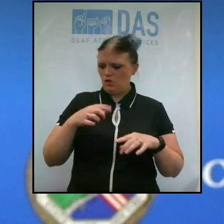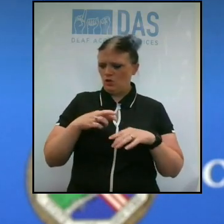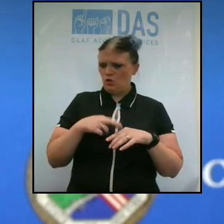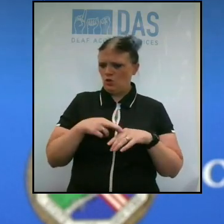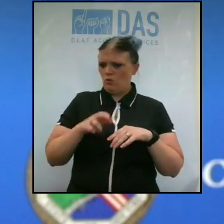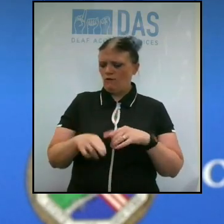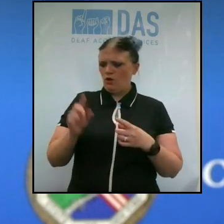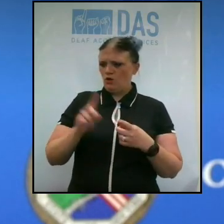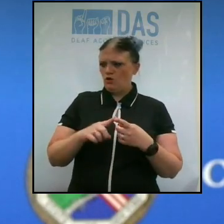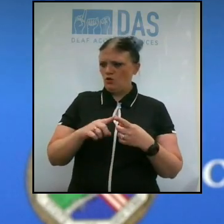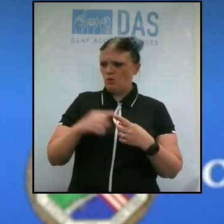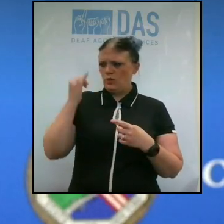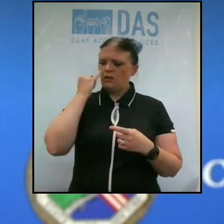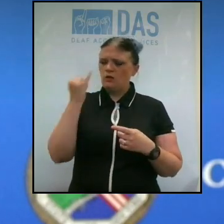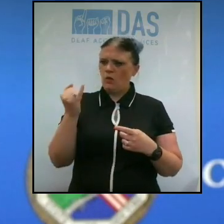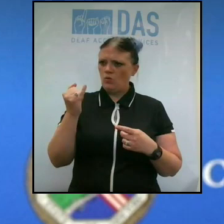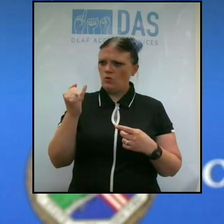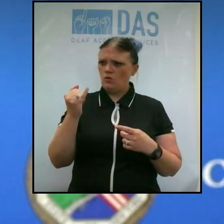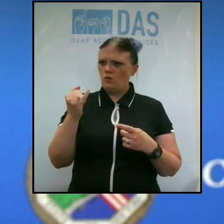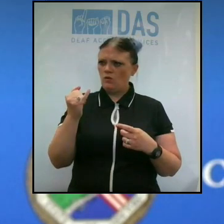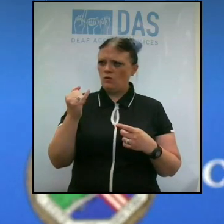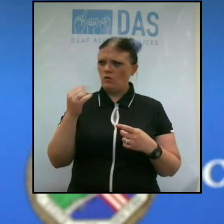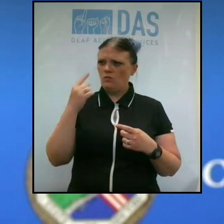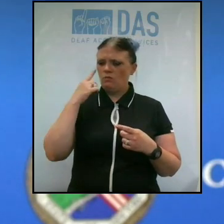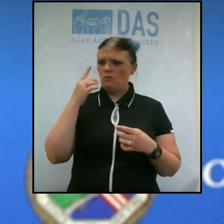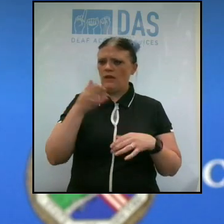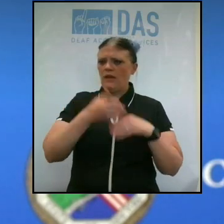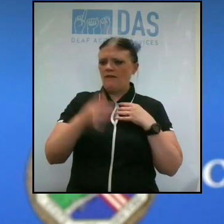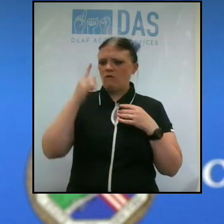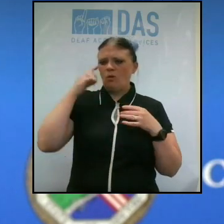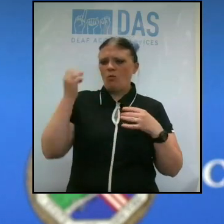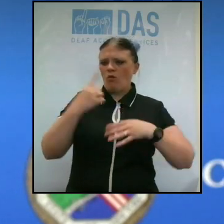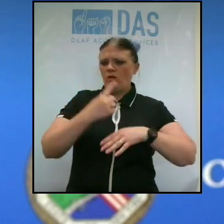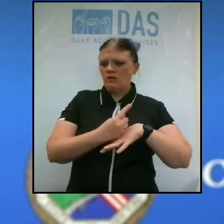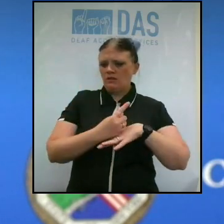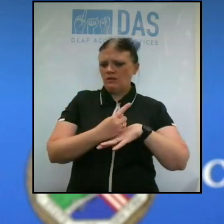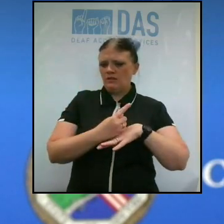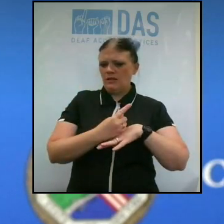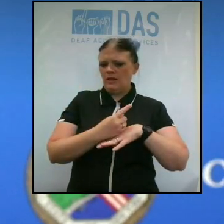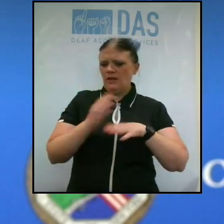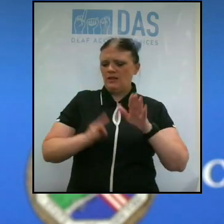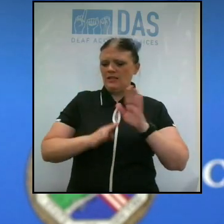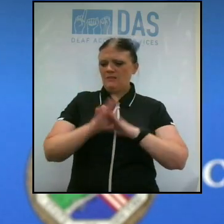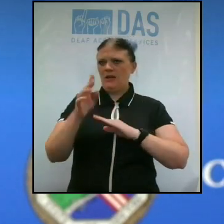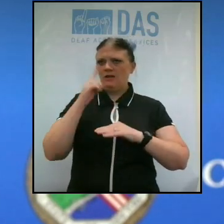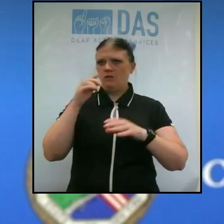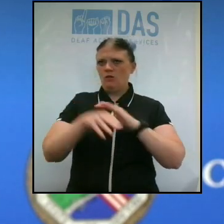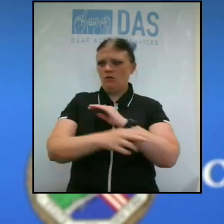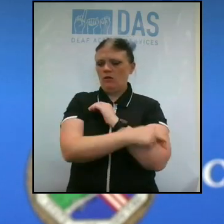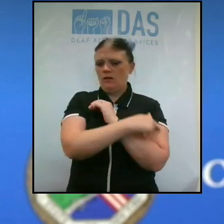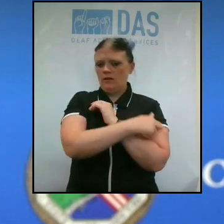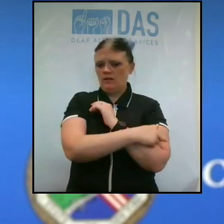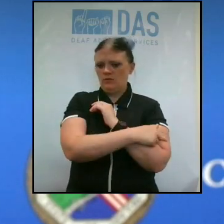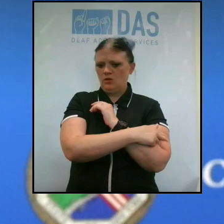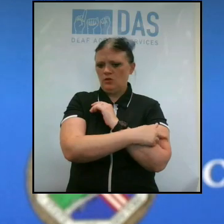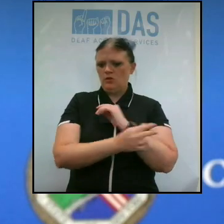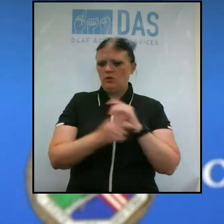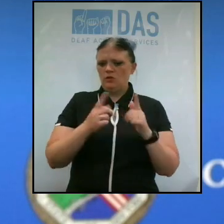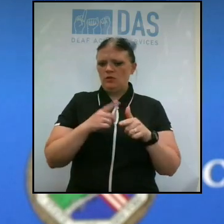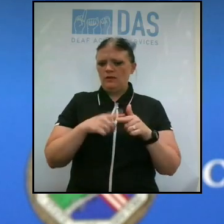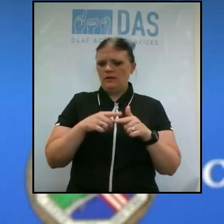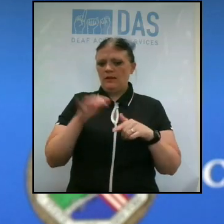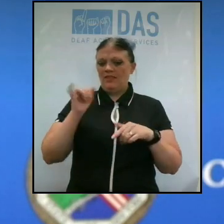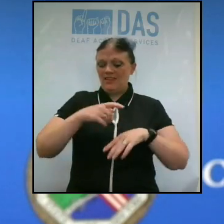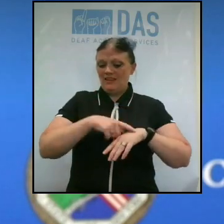this notion that there might be a post-Memorial Day spike in hospitalization, and that there wouldn't be time to